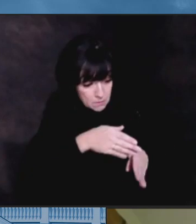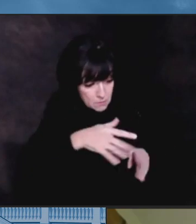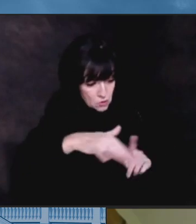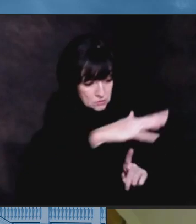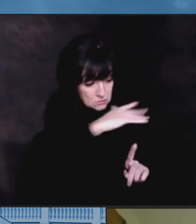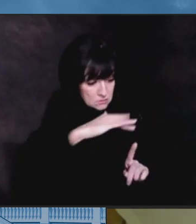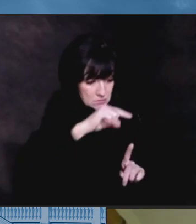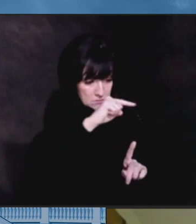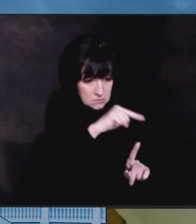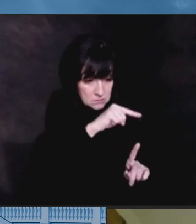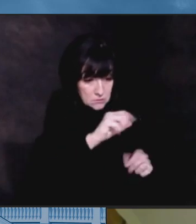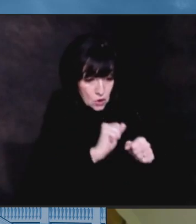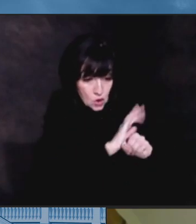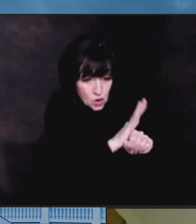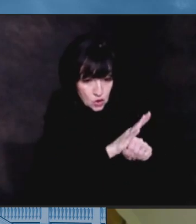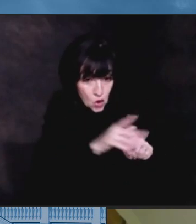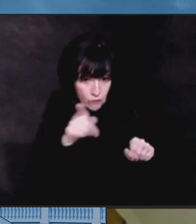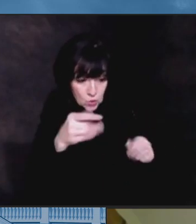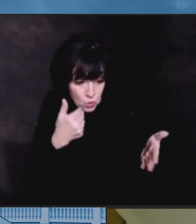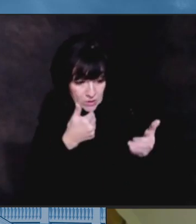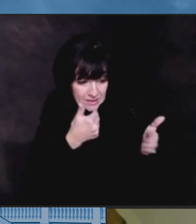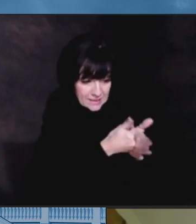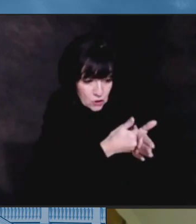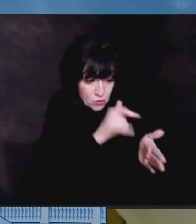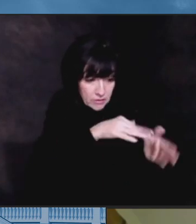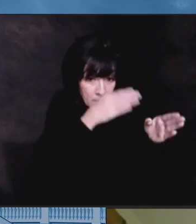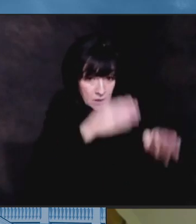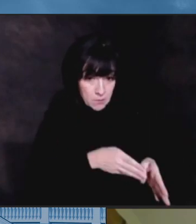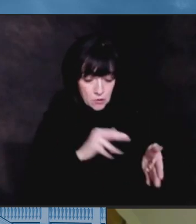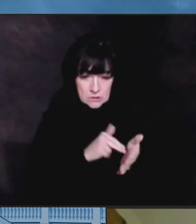that 14-day quarantine,